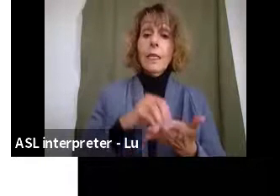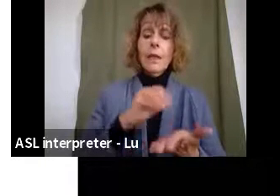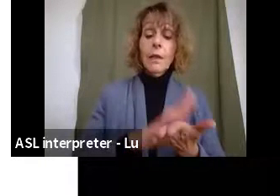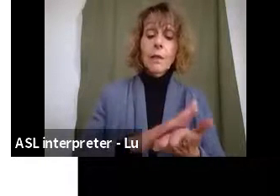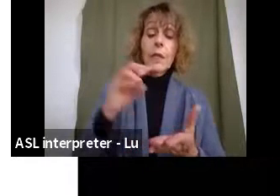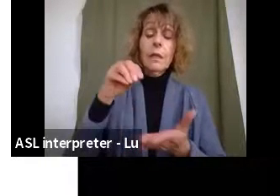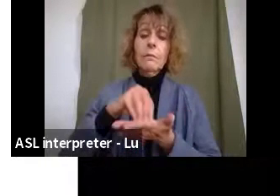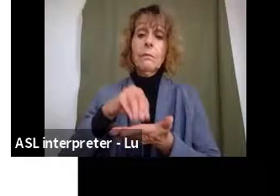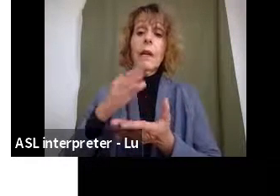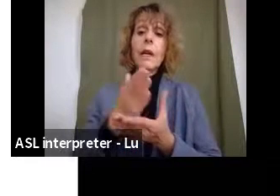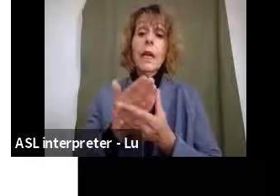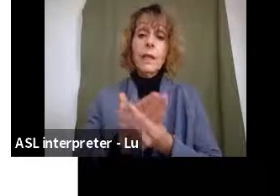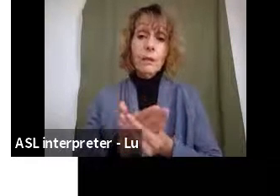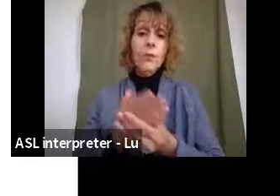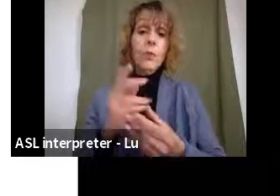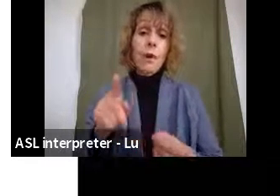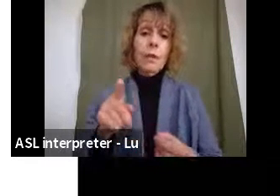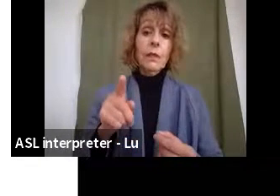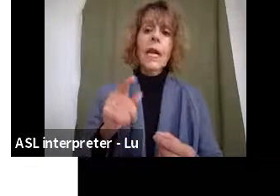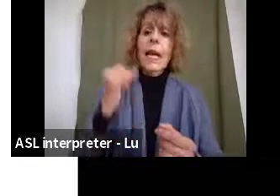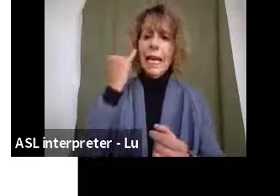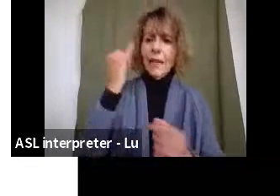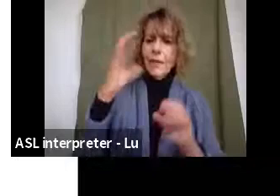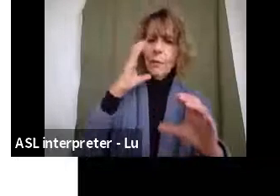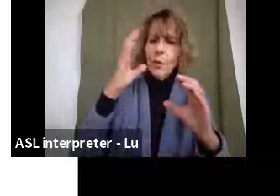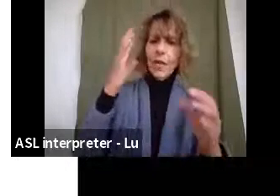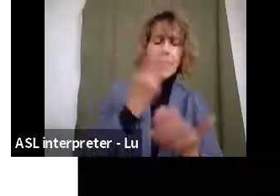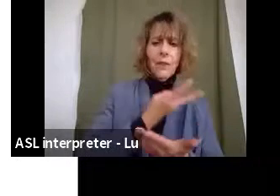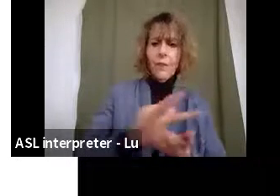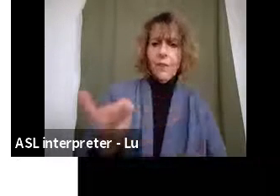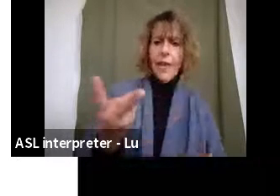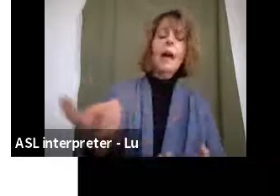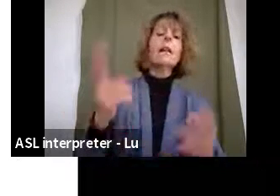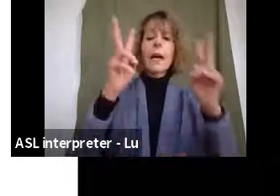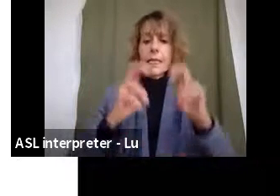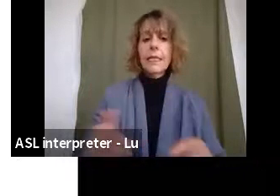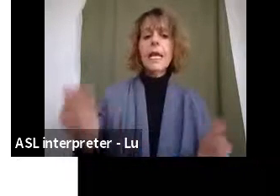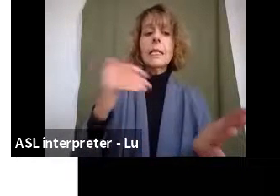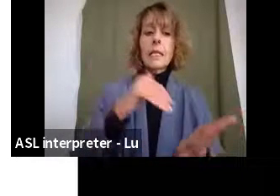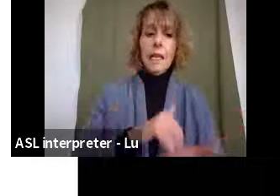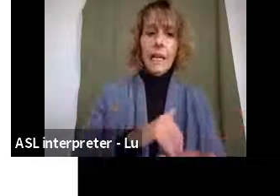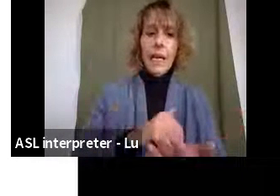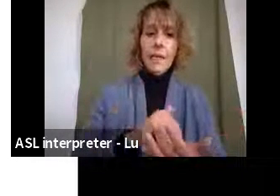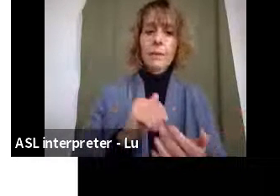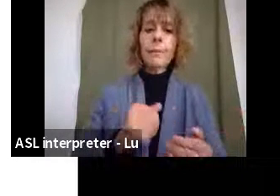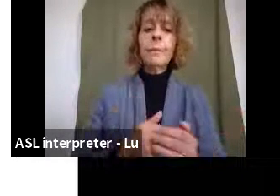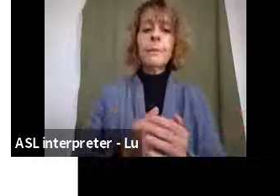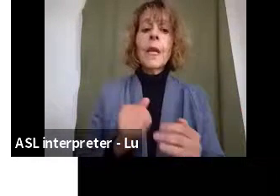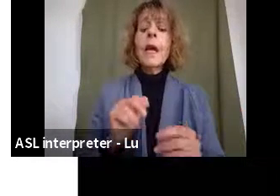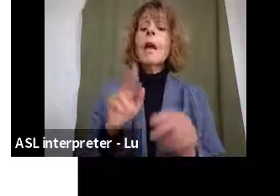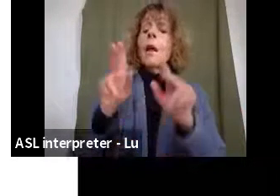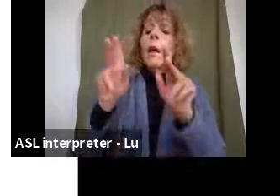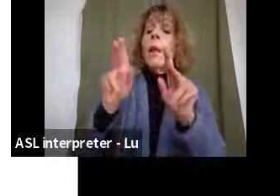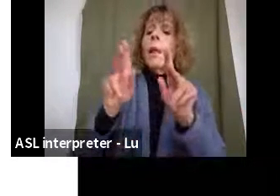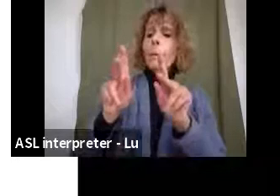isn't effective. Now, the ADA coordinator or assistive technology person designee if it's a